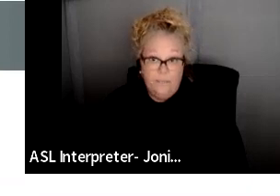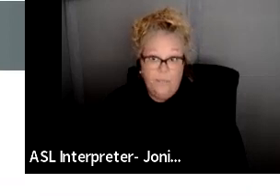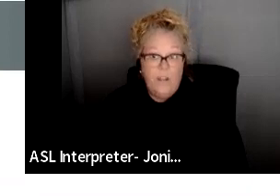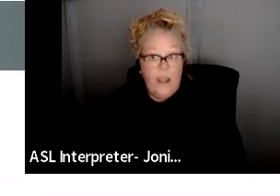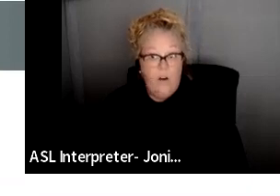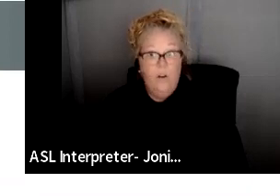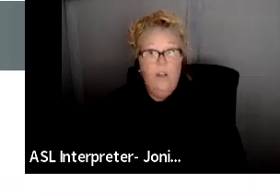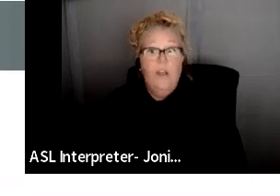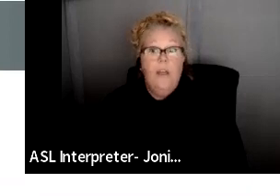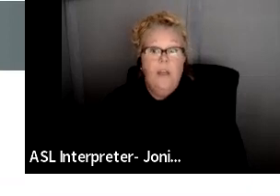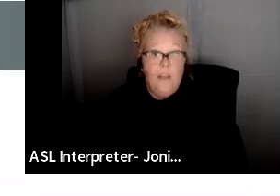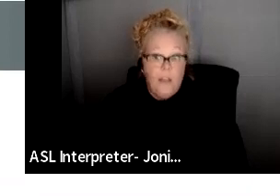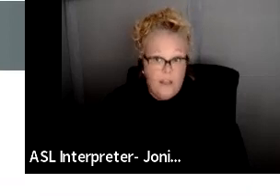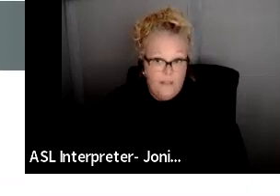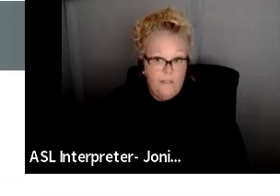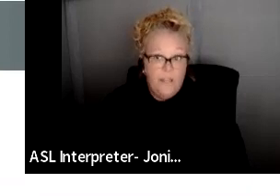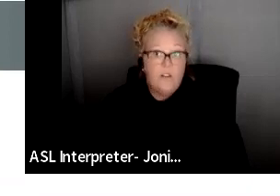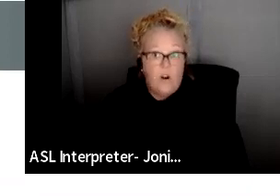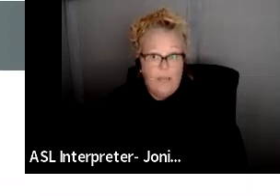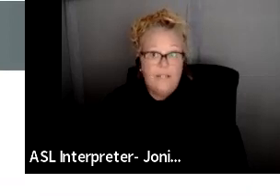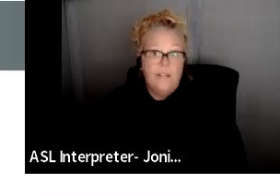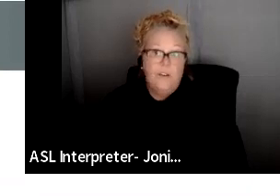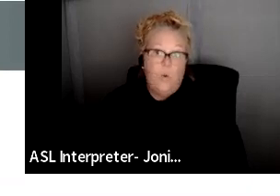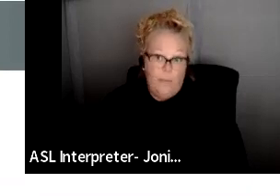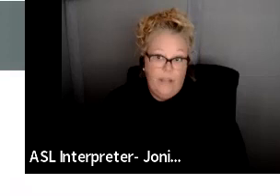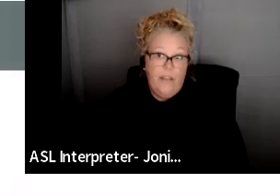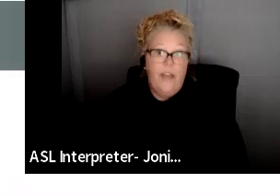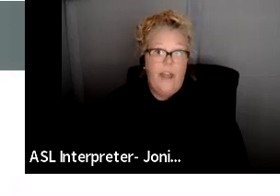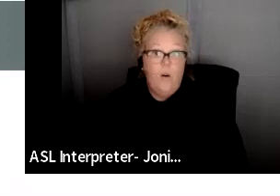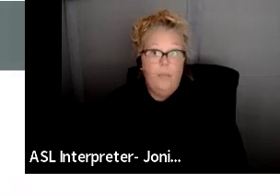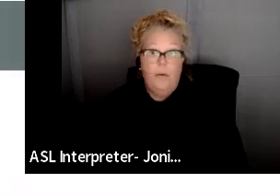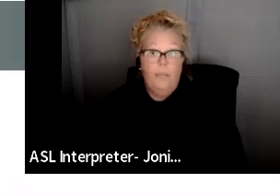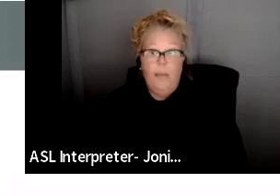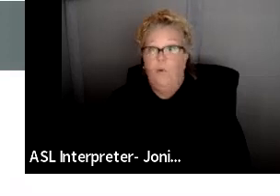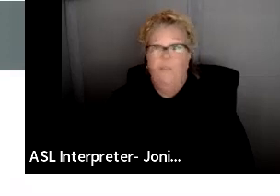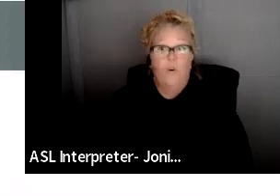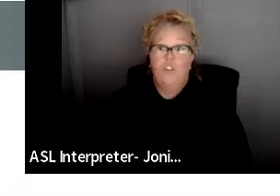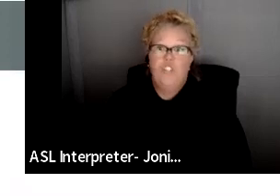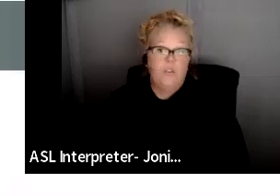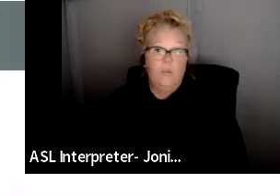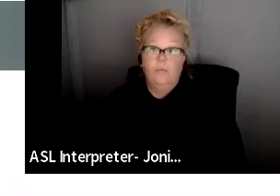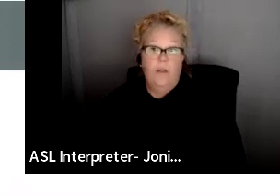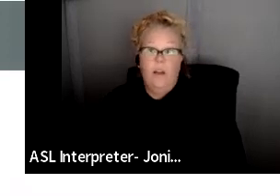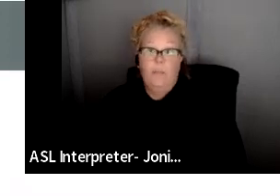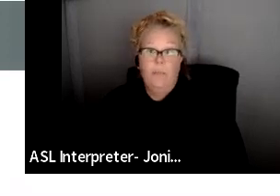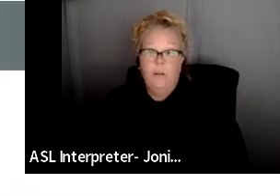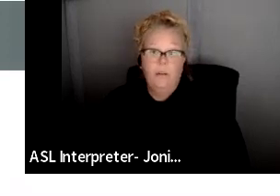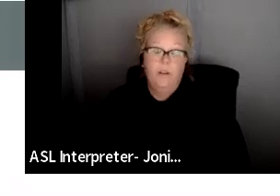devices. Now, these are pieces of equipment that help people for